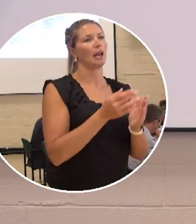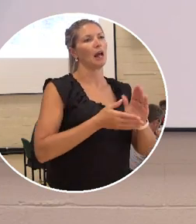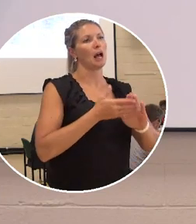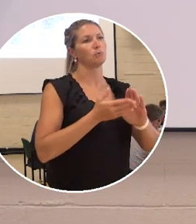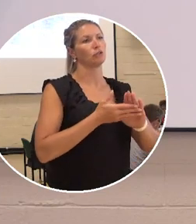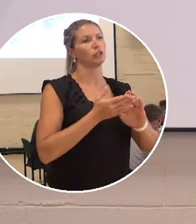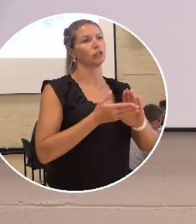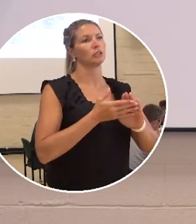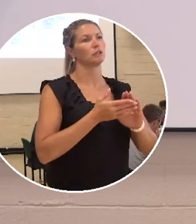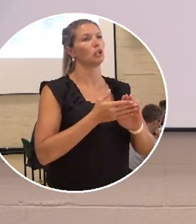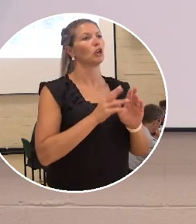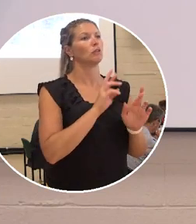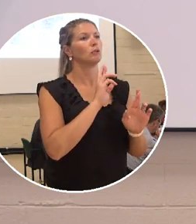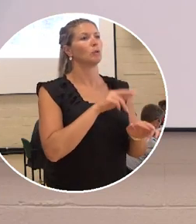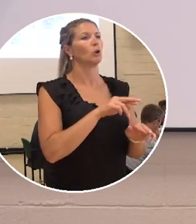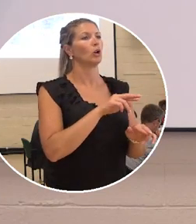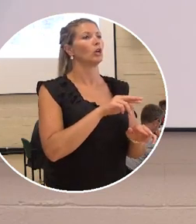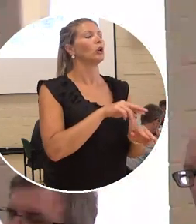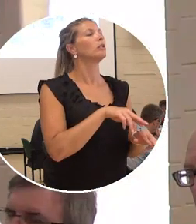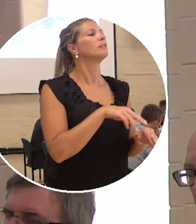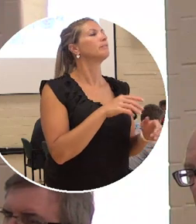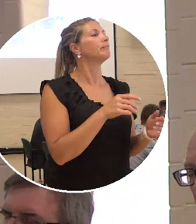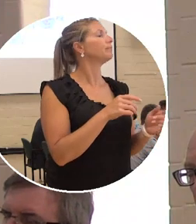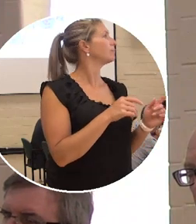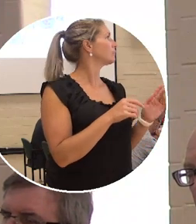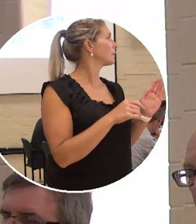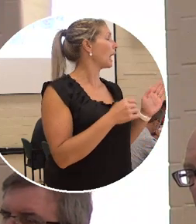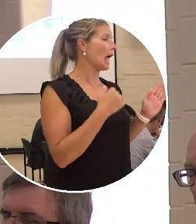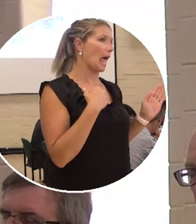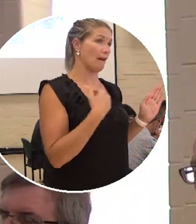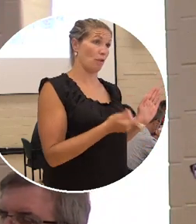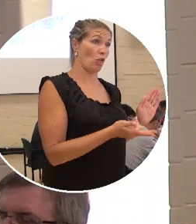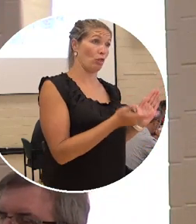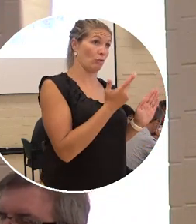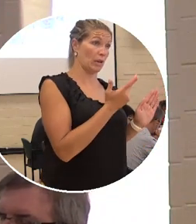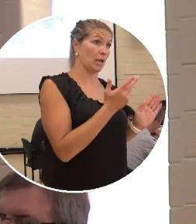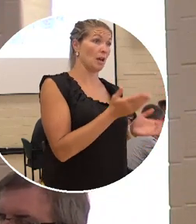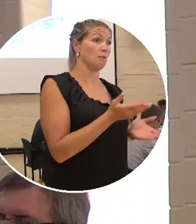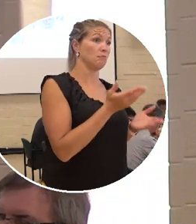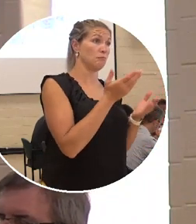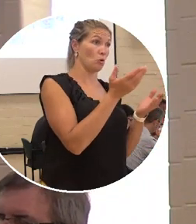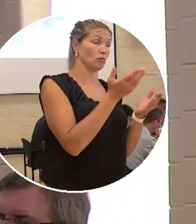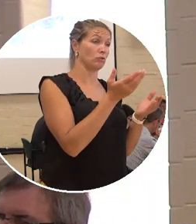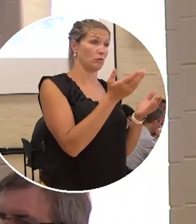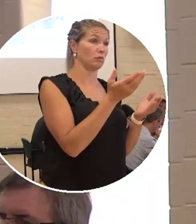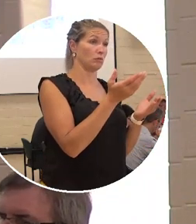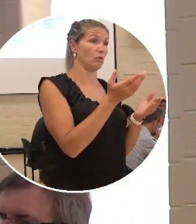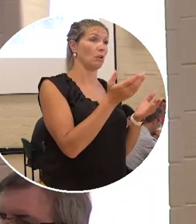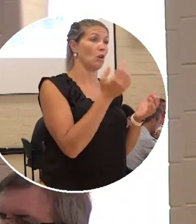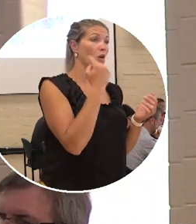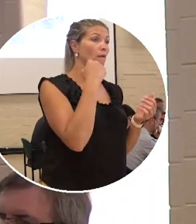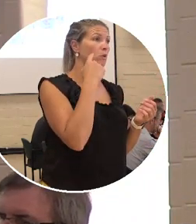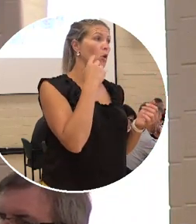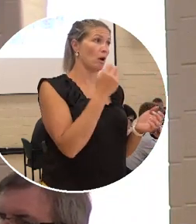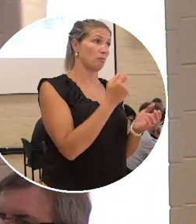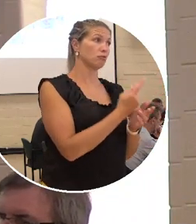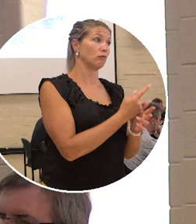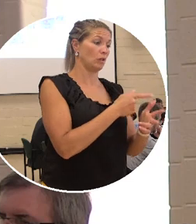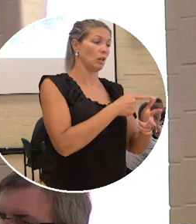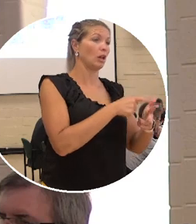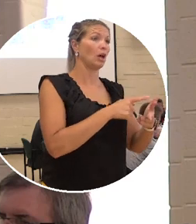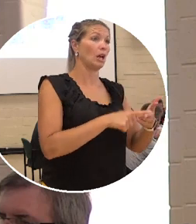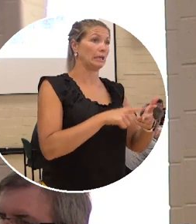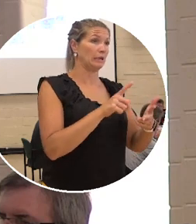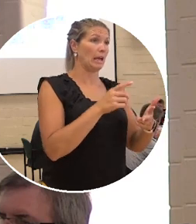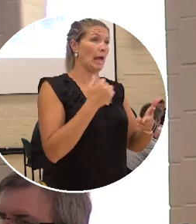August 29th, 2019. Okay, there are three motions from the meeting being referred to the board today for approval. The